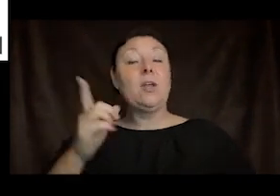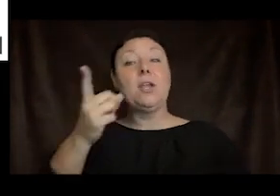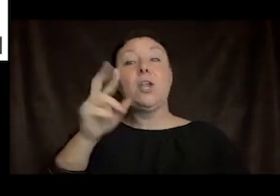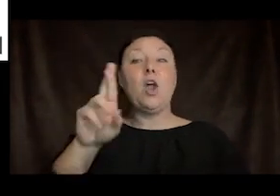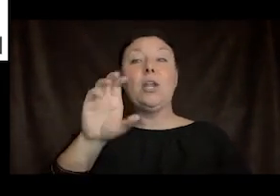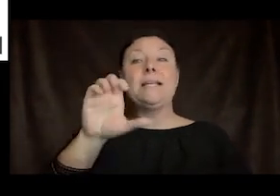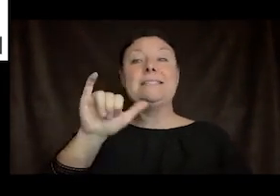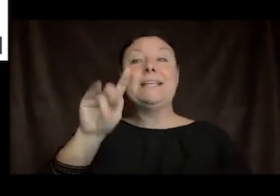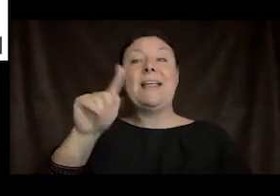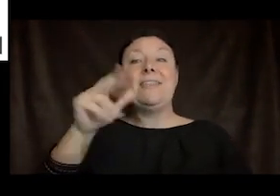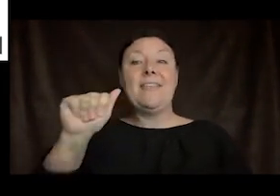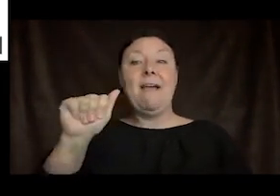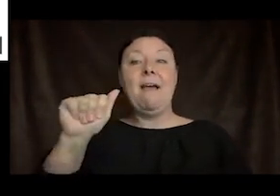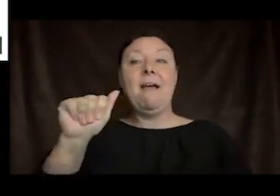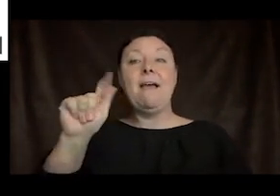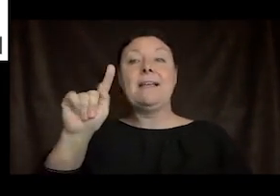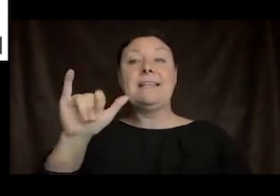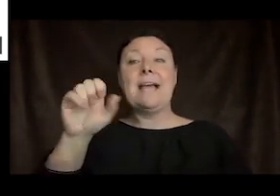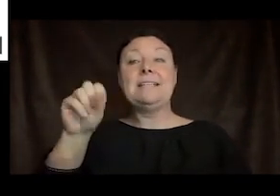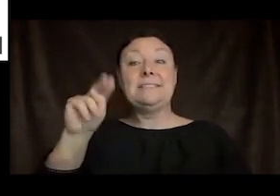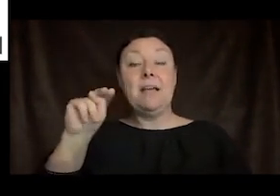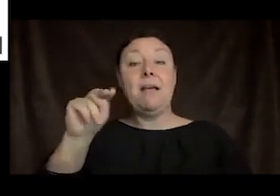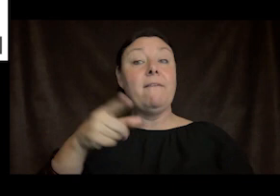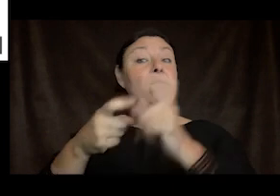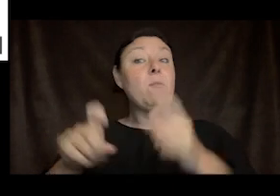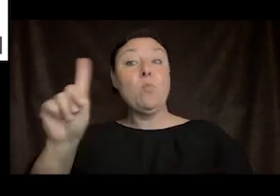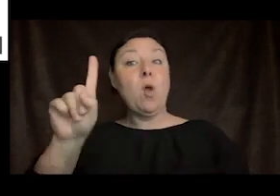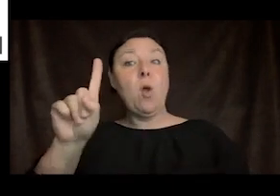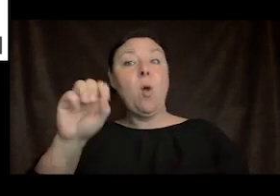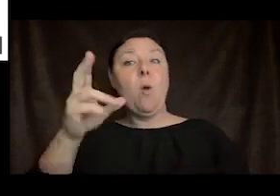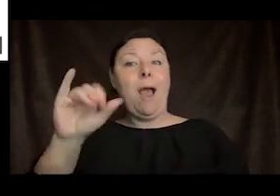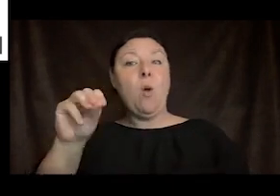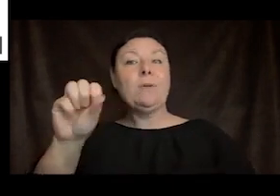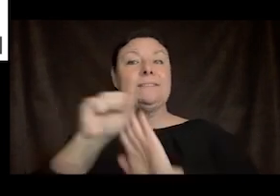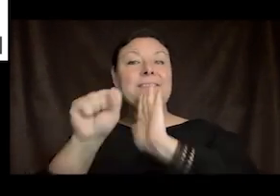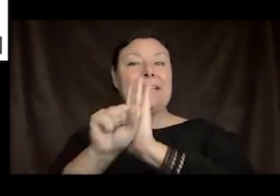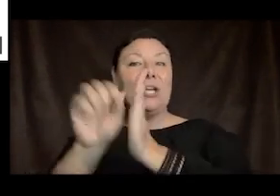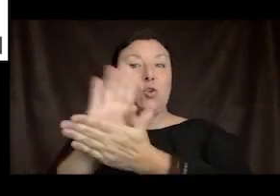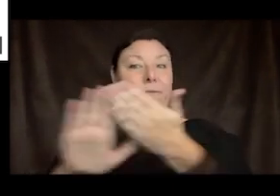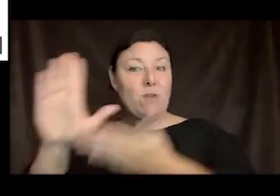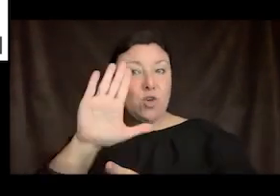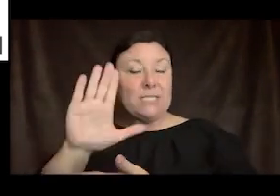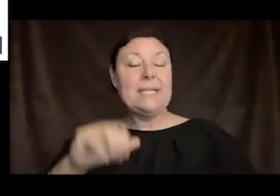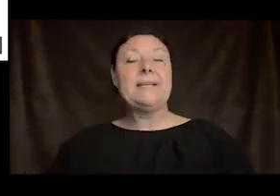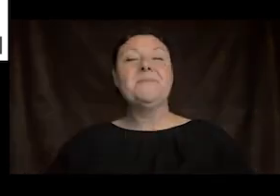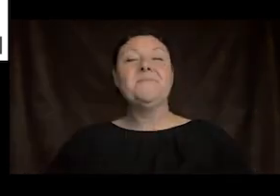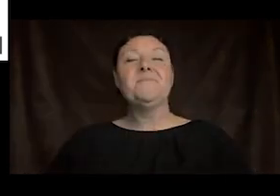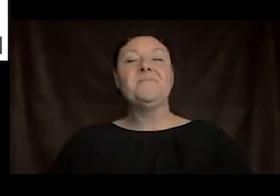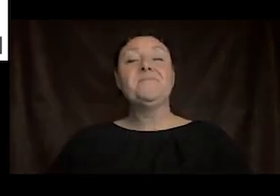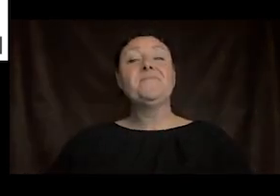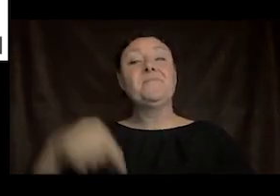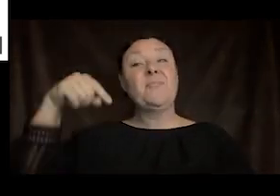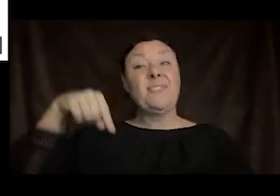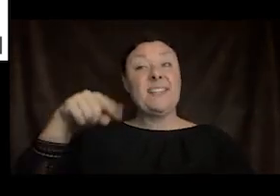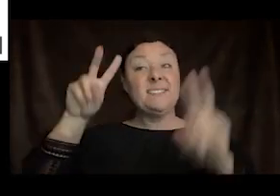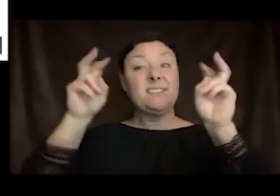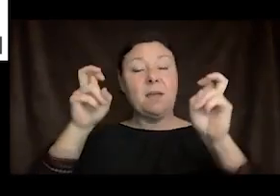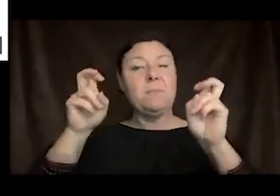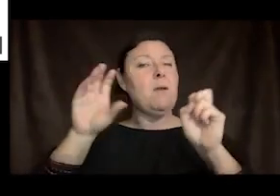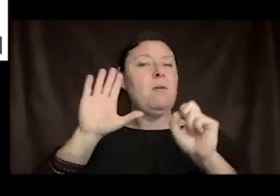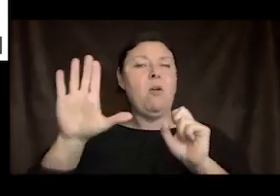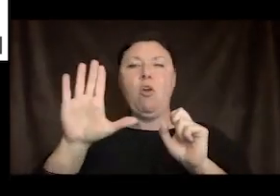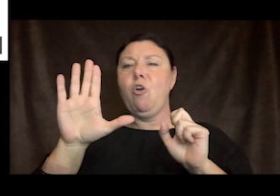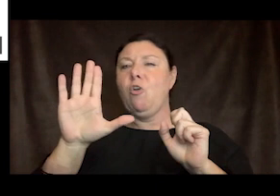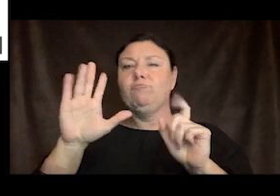Dr. Cynthia Tyson comes to us from the Ohio State University, and this has been her life's work and her